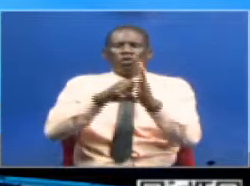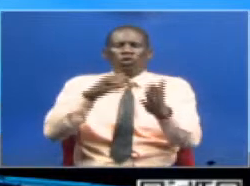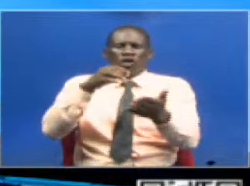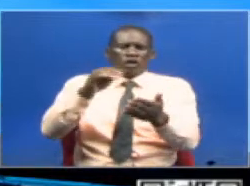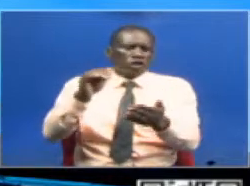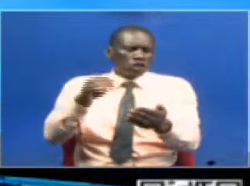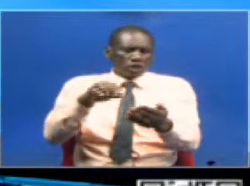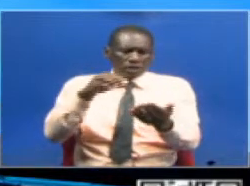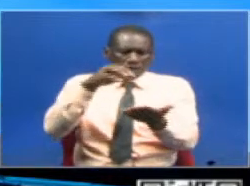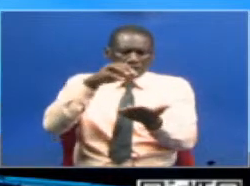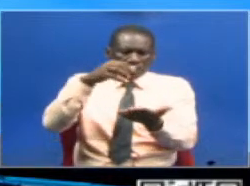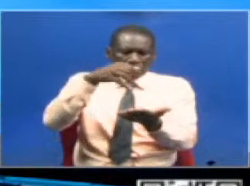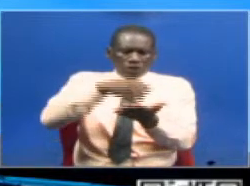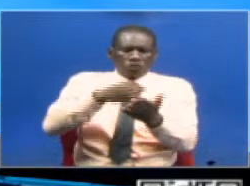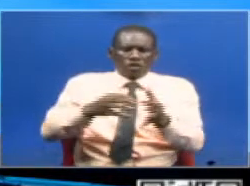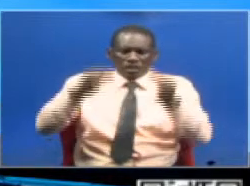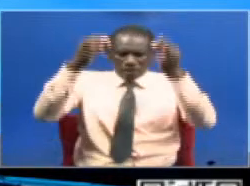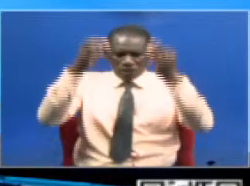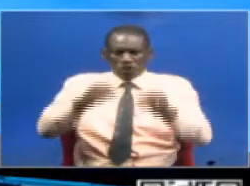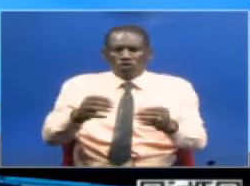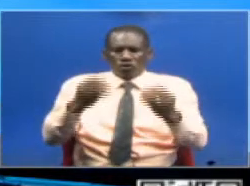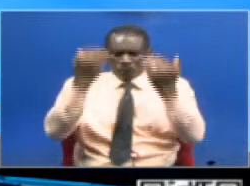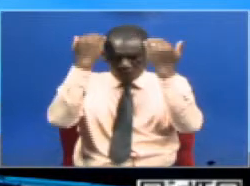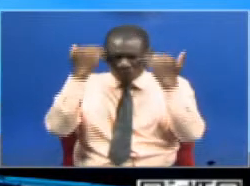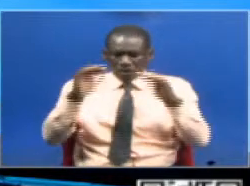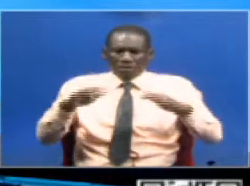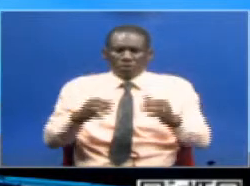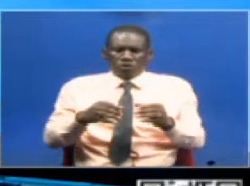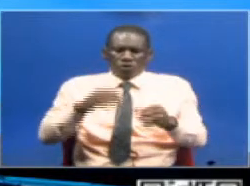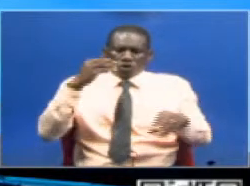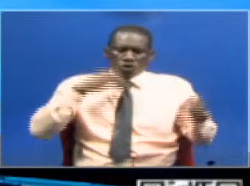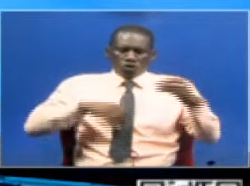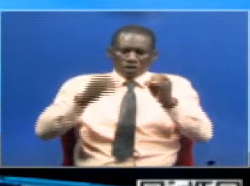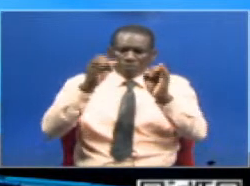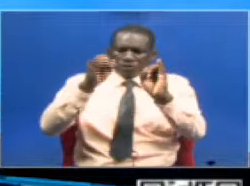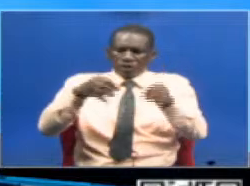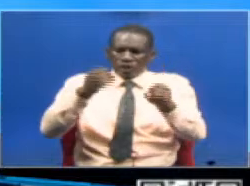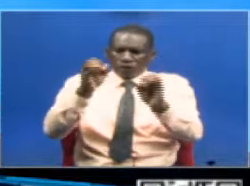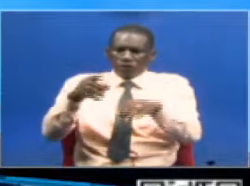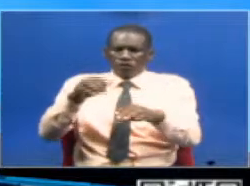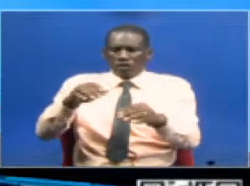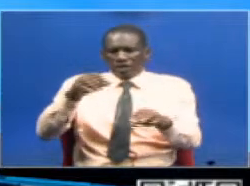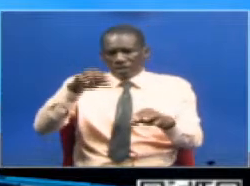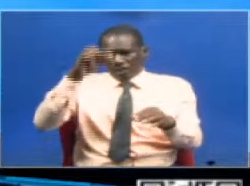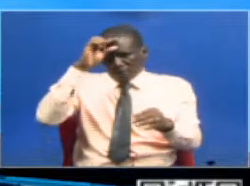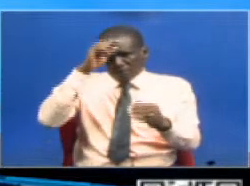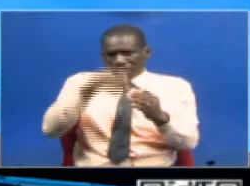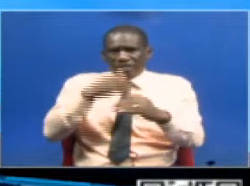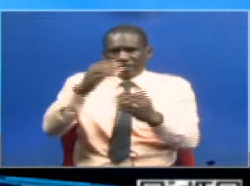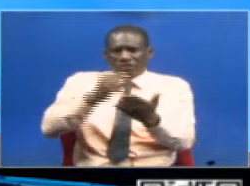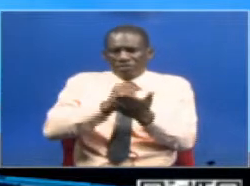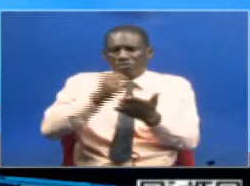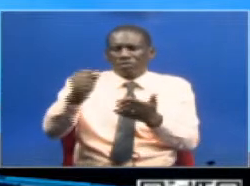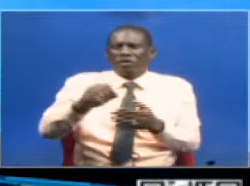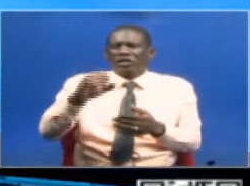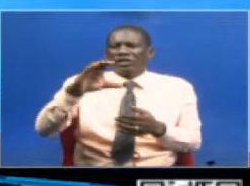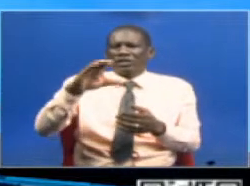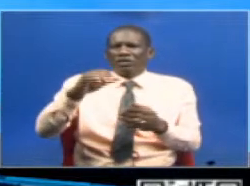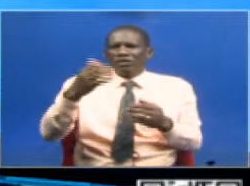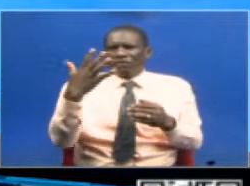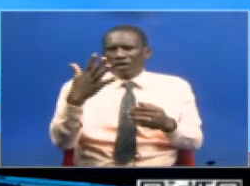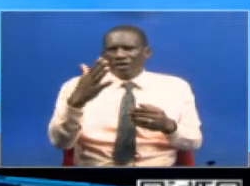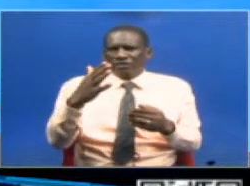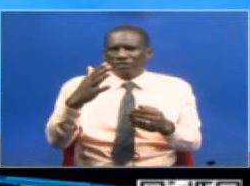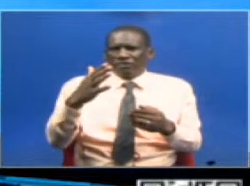dealing with corrupt individuals within the government. This follows his suspension of 5 chief executive officers and 67